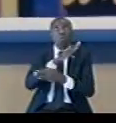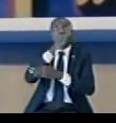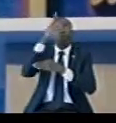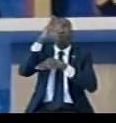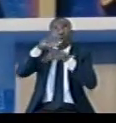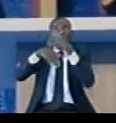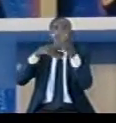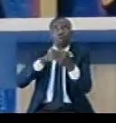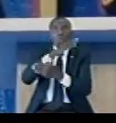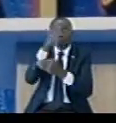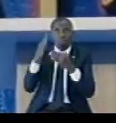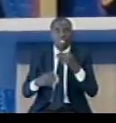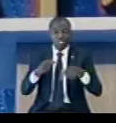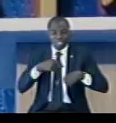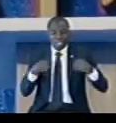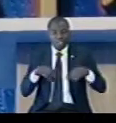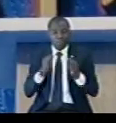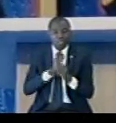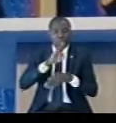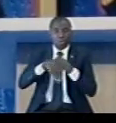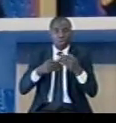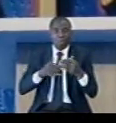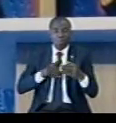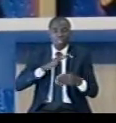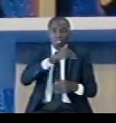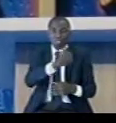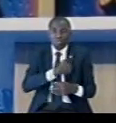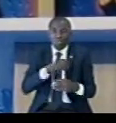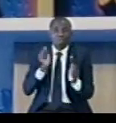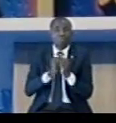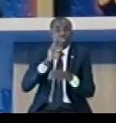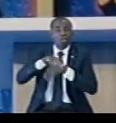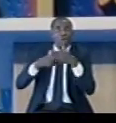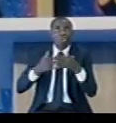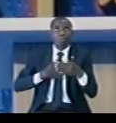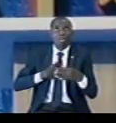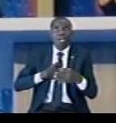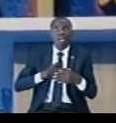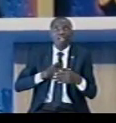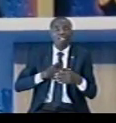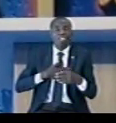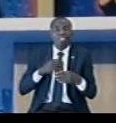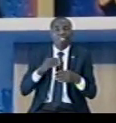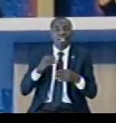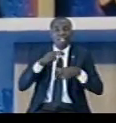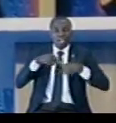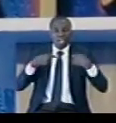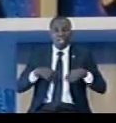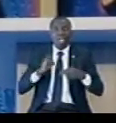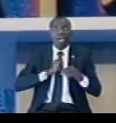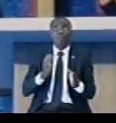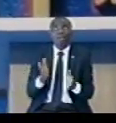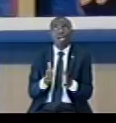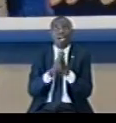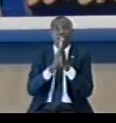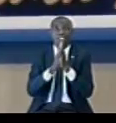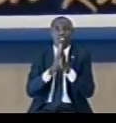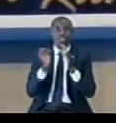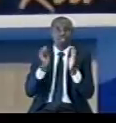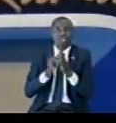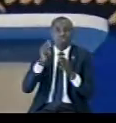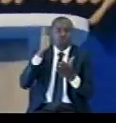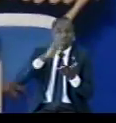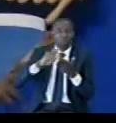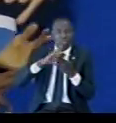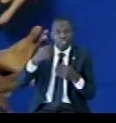wholeheartedly, with all my heart, all my soul, all my mind, I come unto you. And I'm asking that you forgive